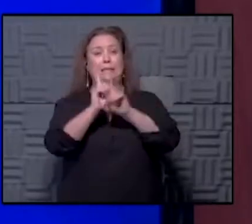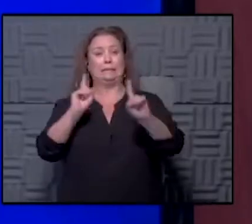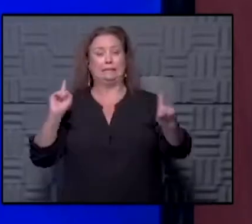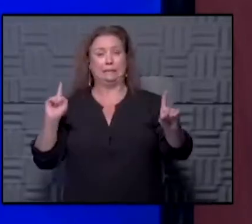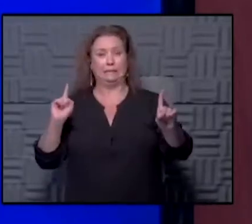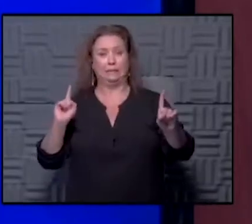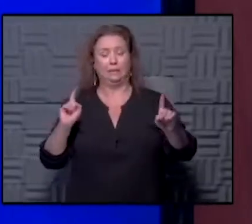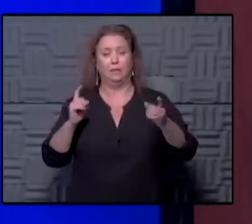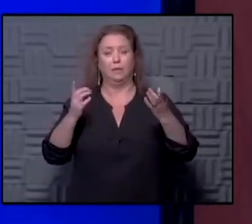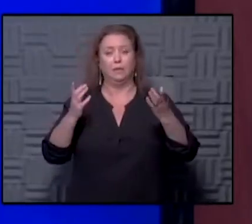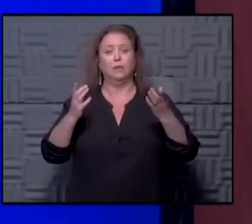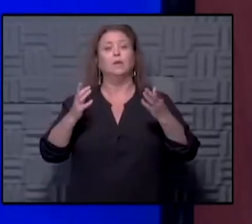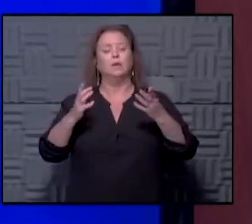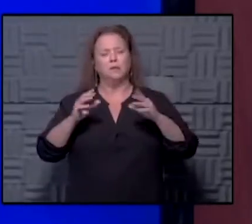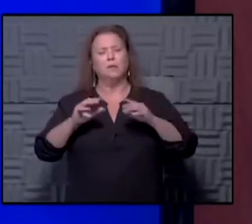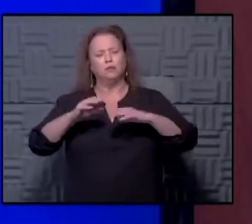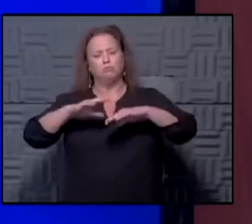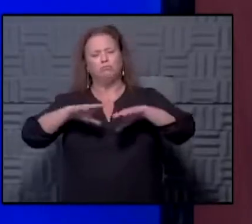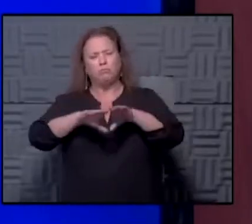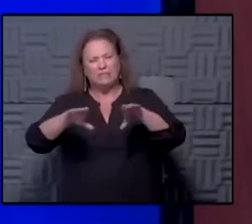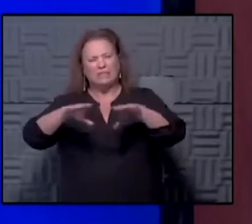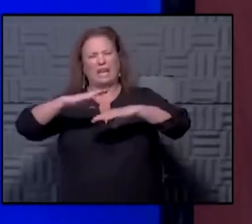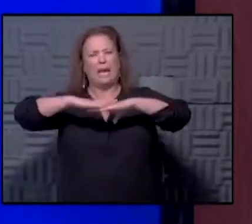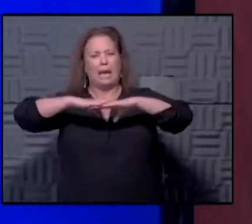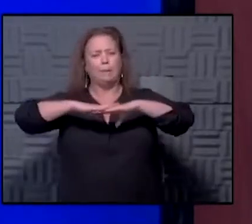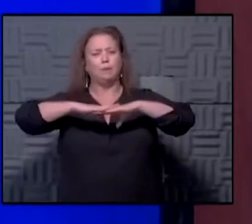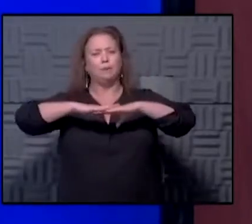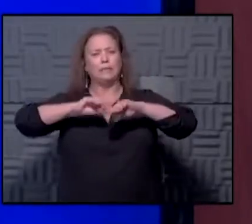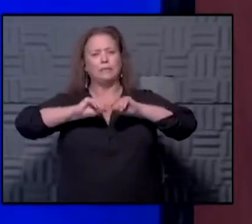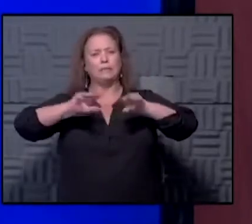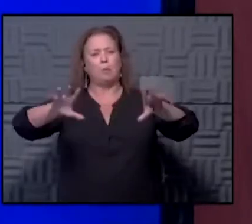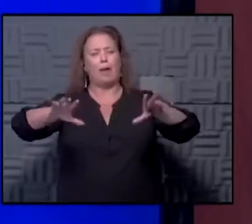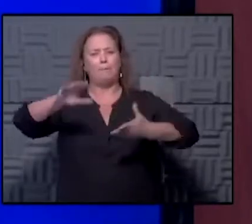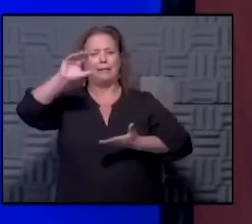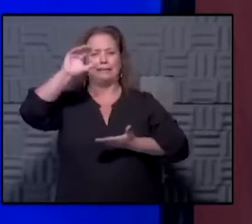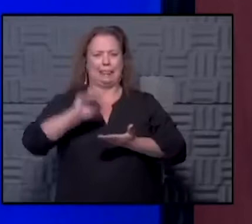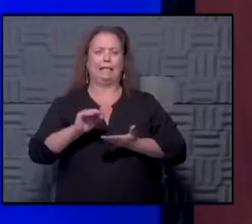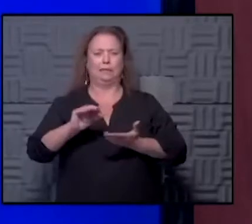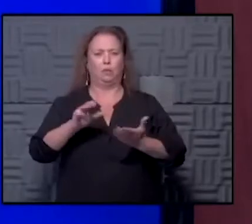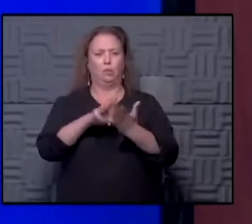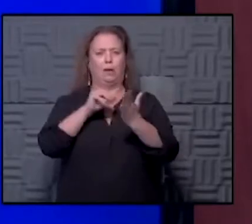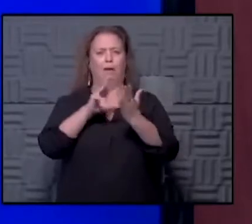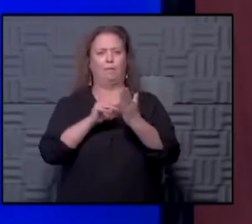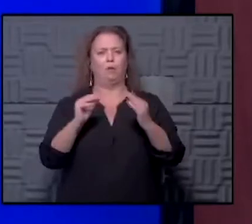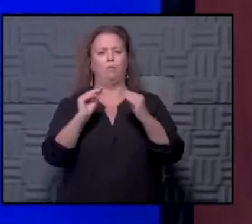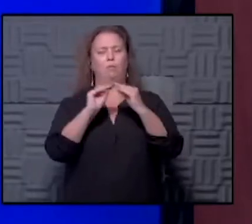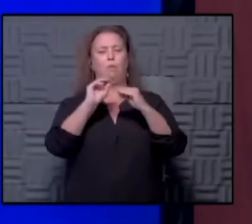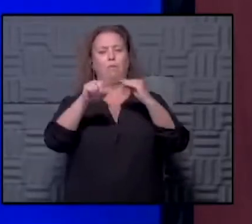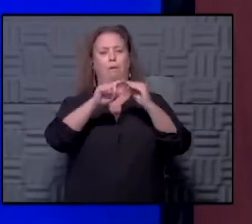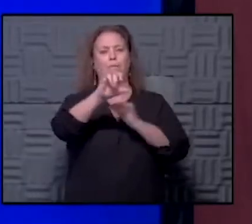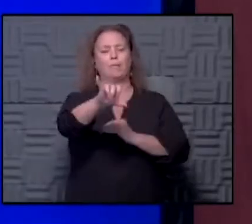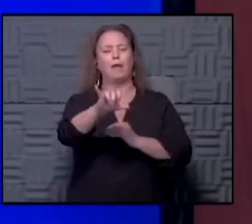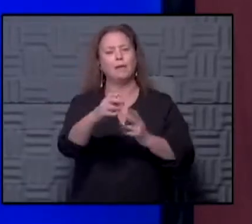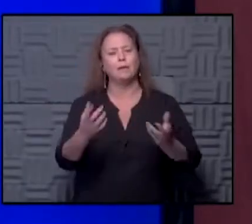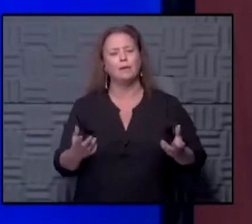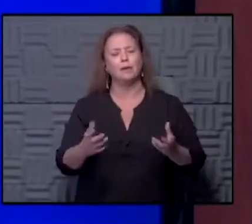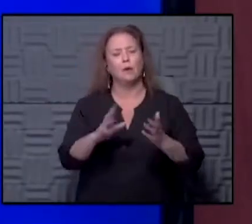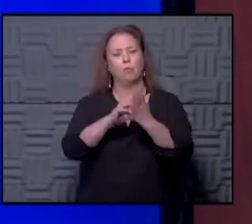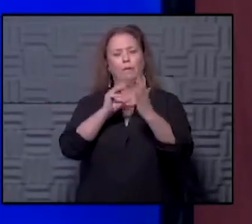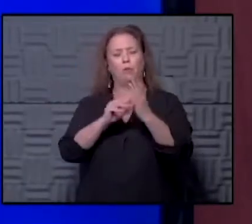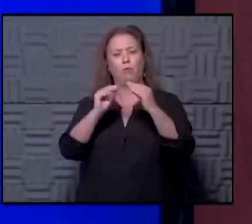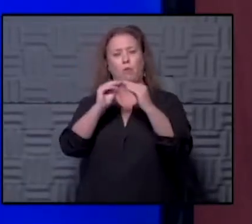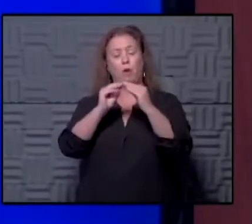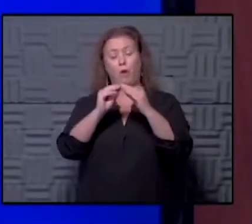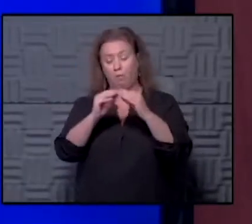distancing. Surfaces can spread coronavirus, but much less of an emphasis for us. We've learned a lot more about that. We've also learned that